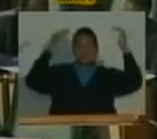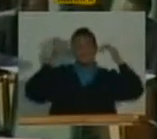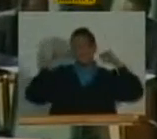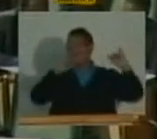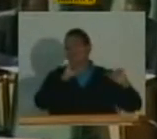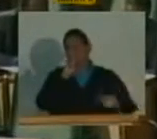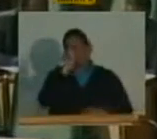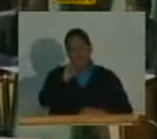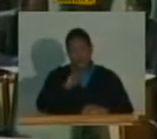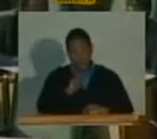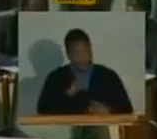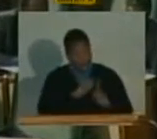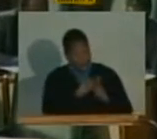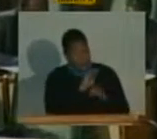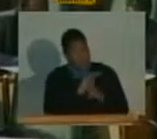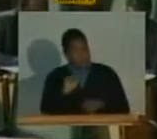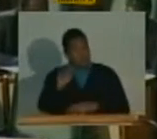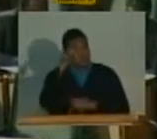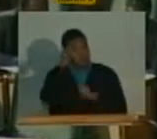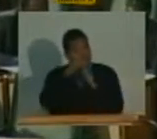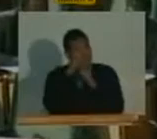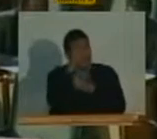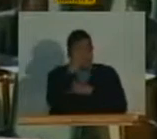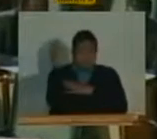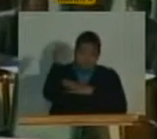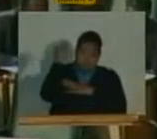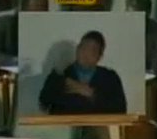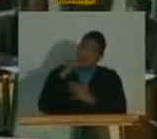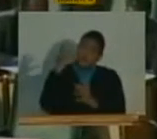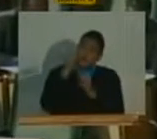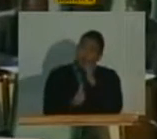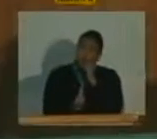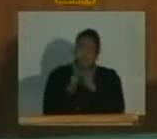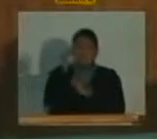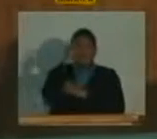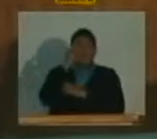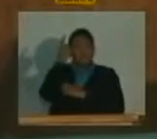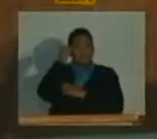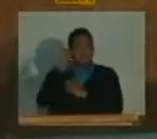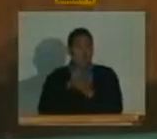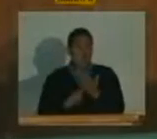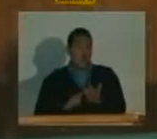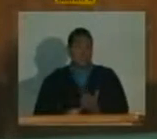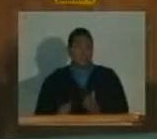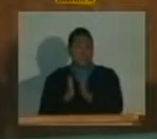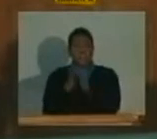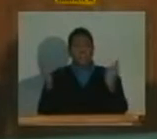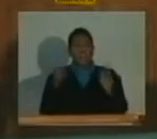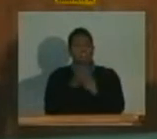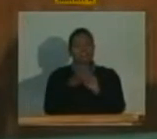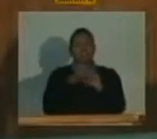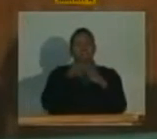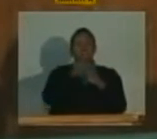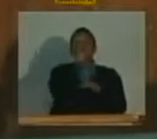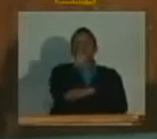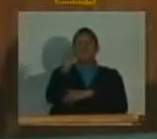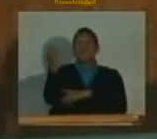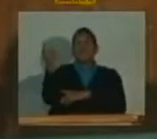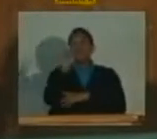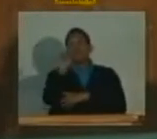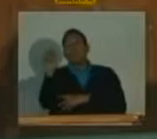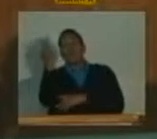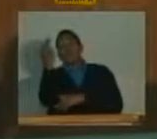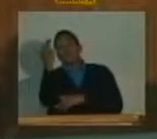should recall the harsh criticism of the Auditor General in her